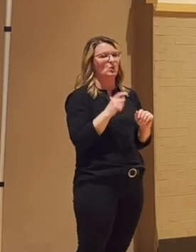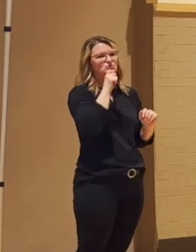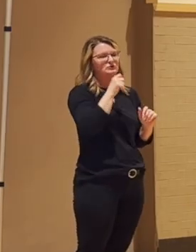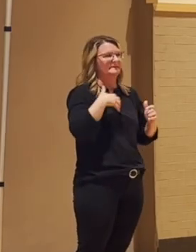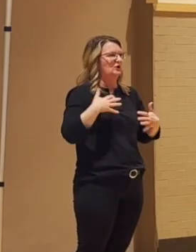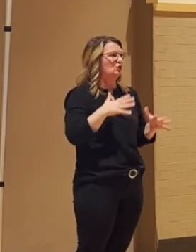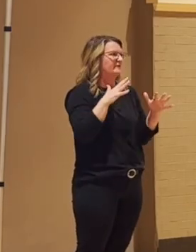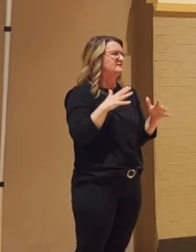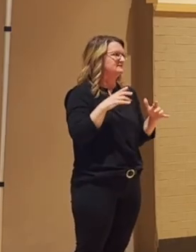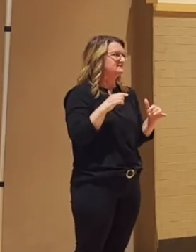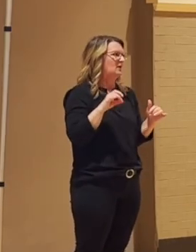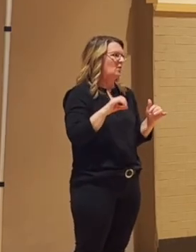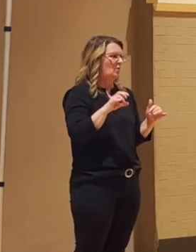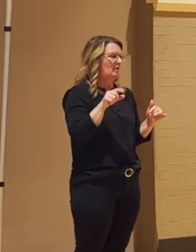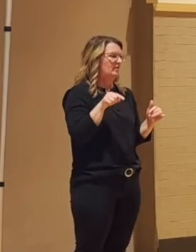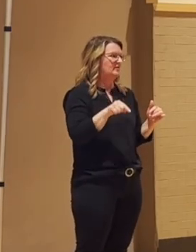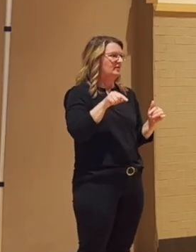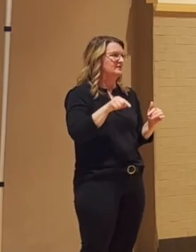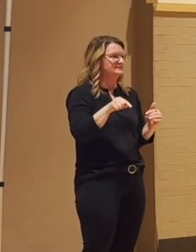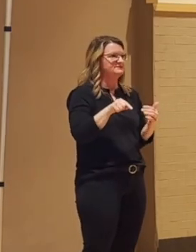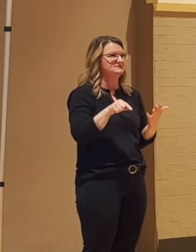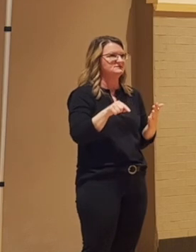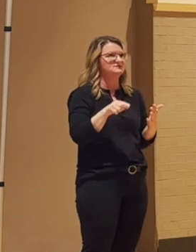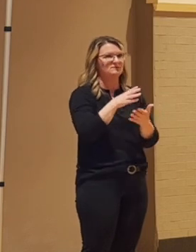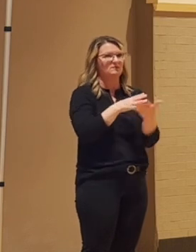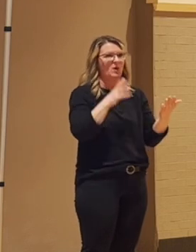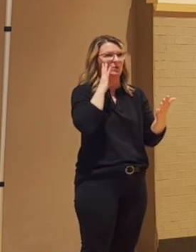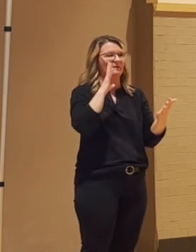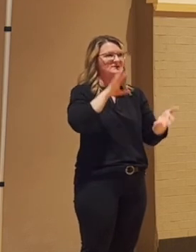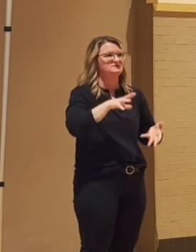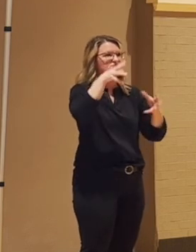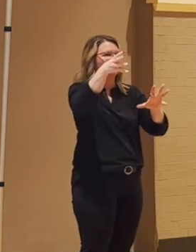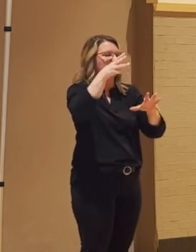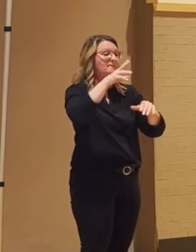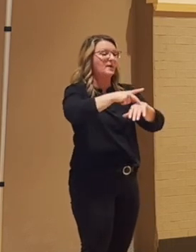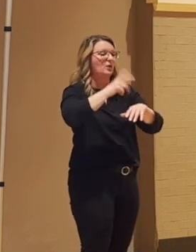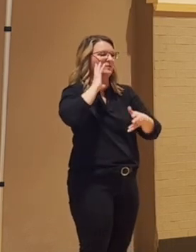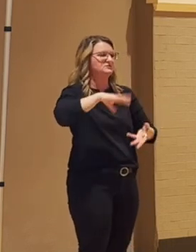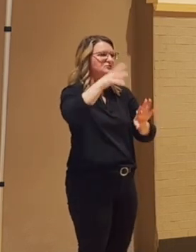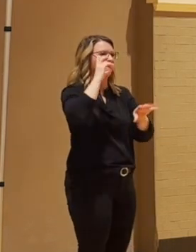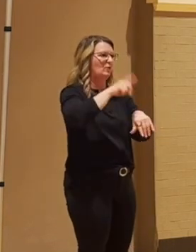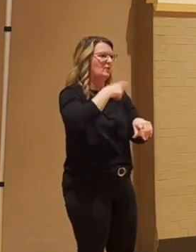about, the park will be disrupted for a longer period of time.